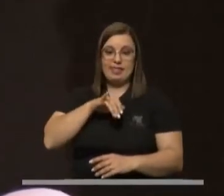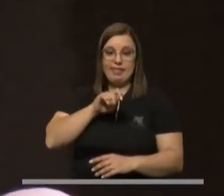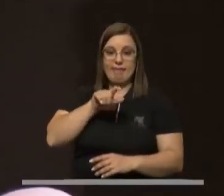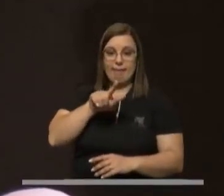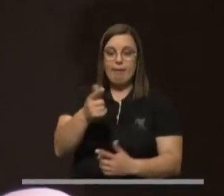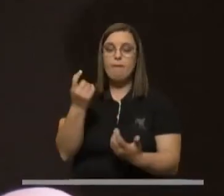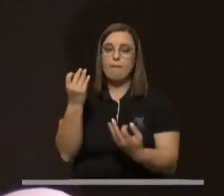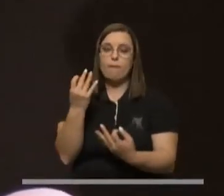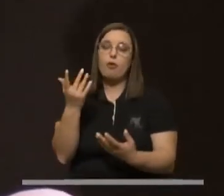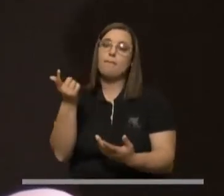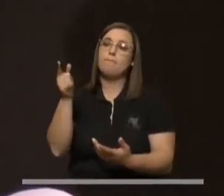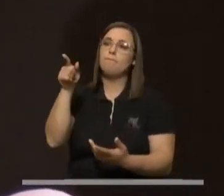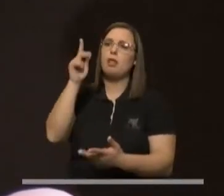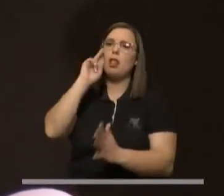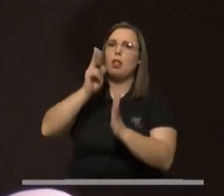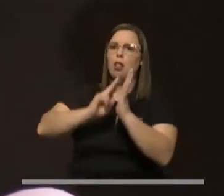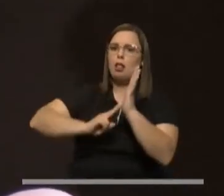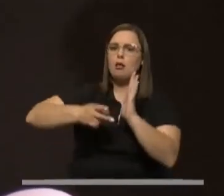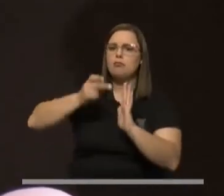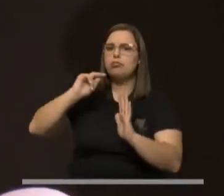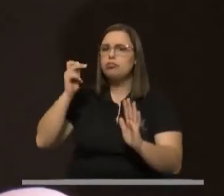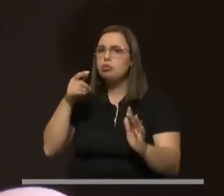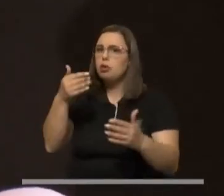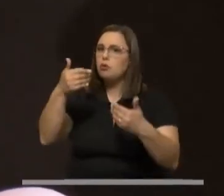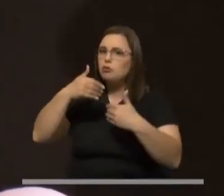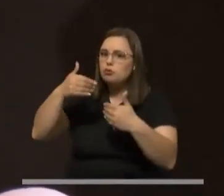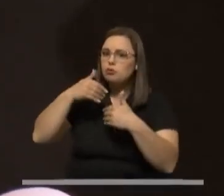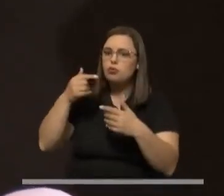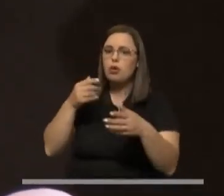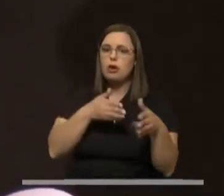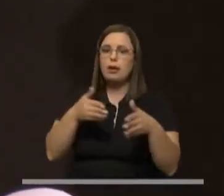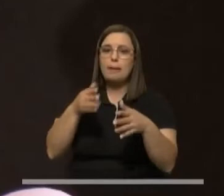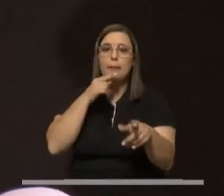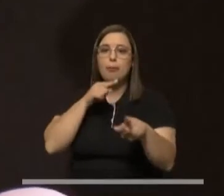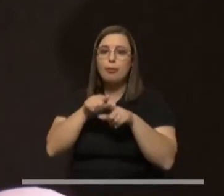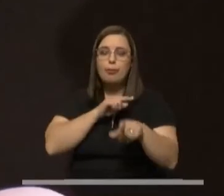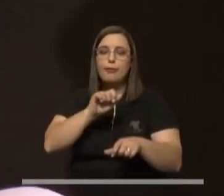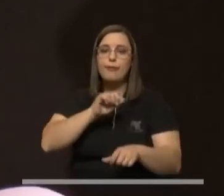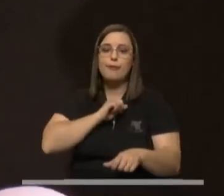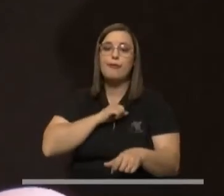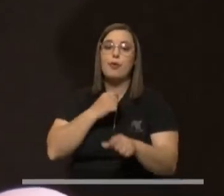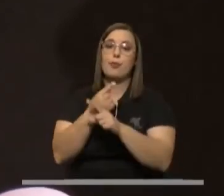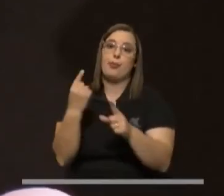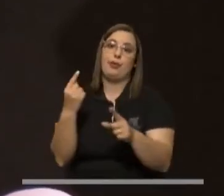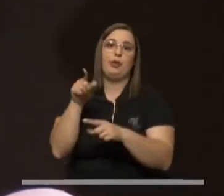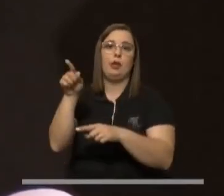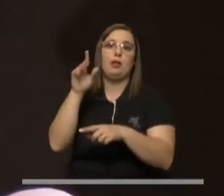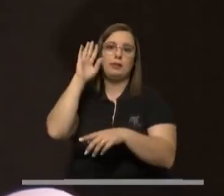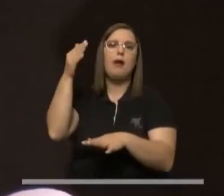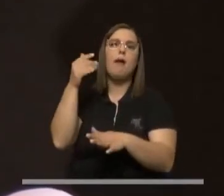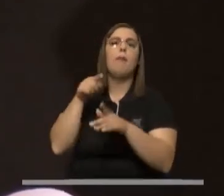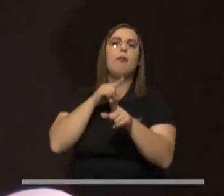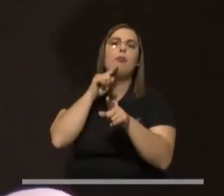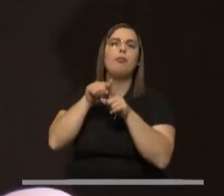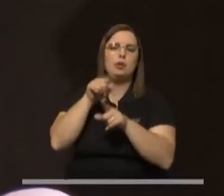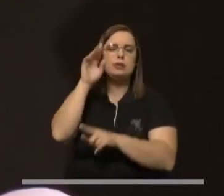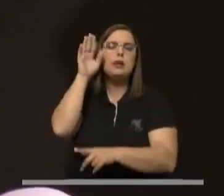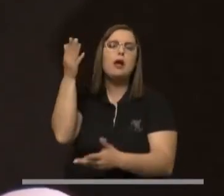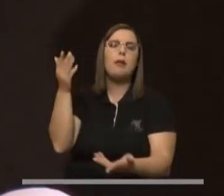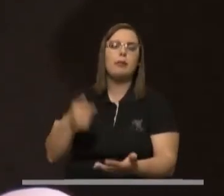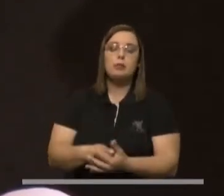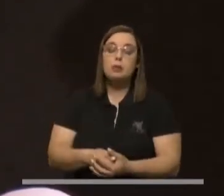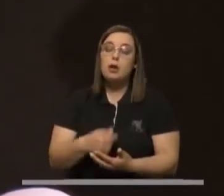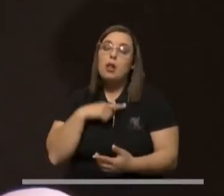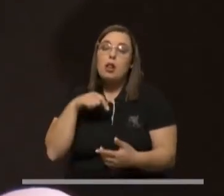had Professor Neriti, who has helped me politically for many years. And